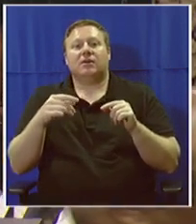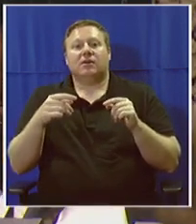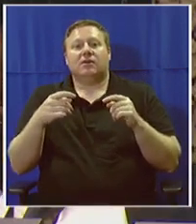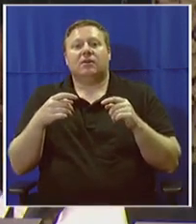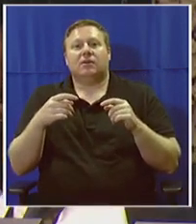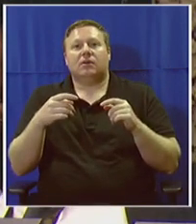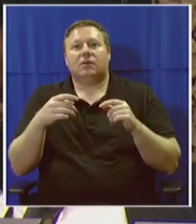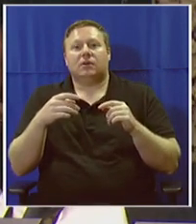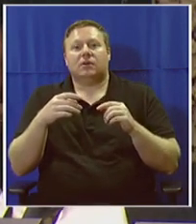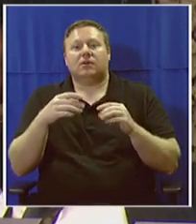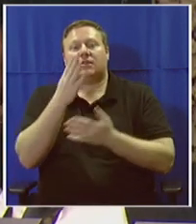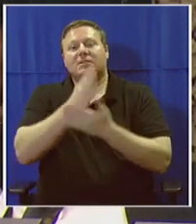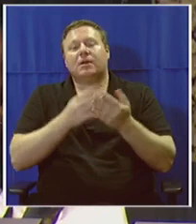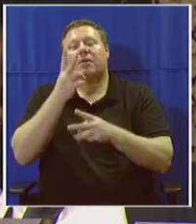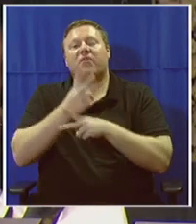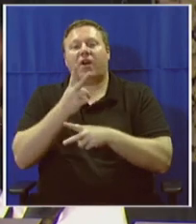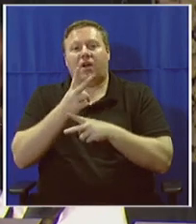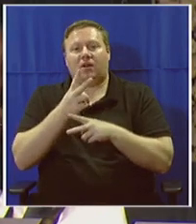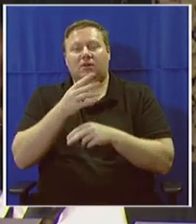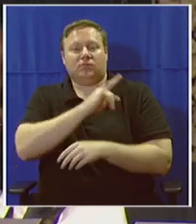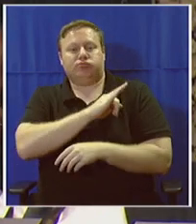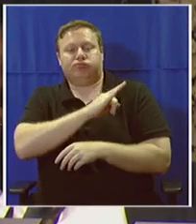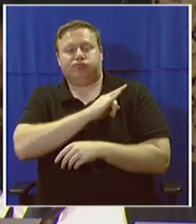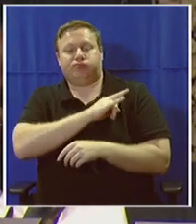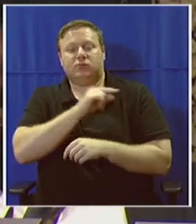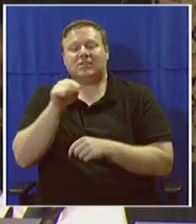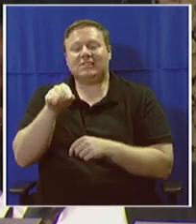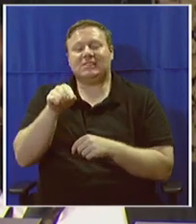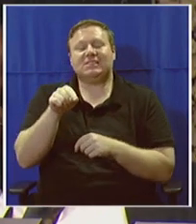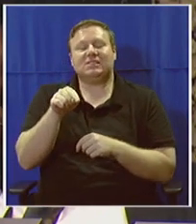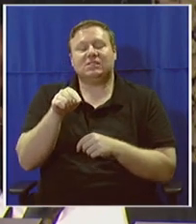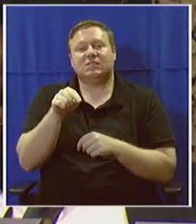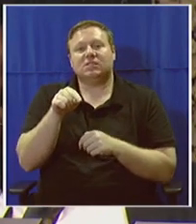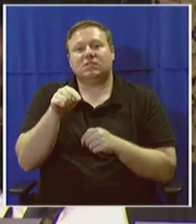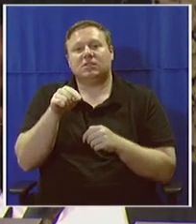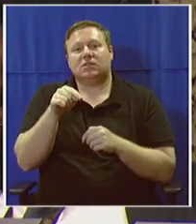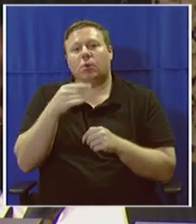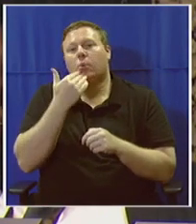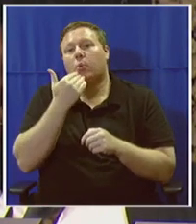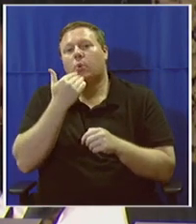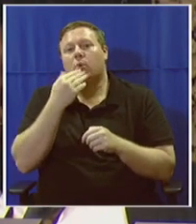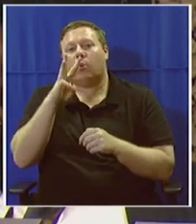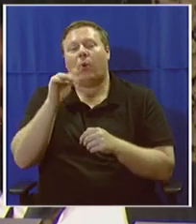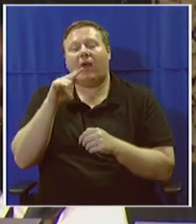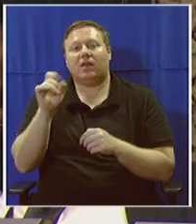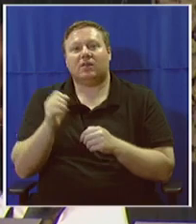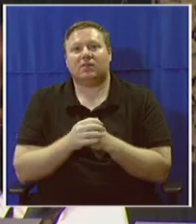Springbok lifted the Webb Ellis Cup in 1995 and